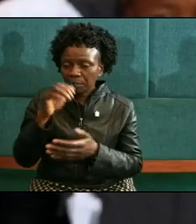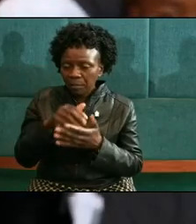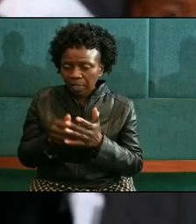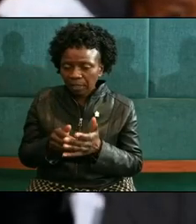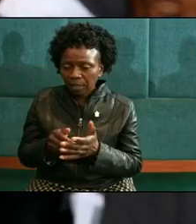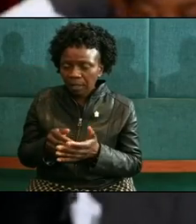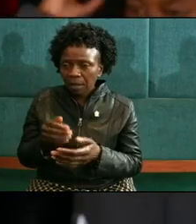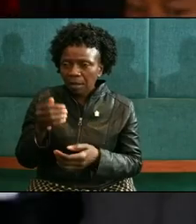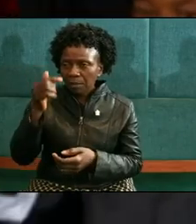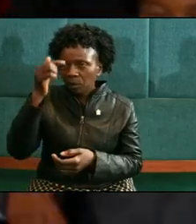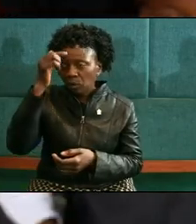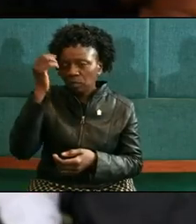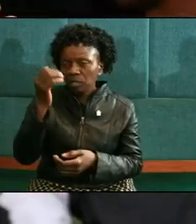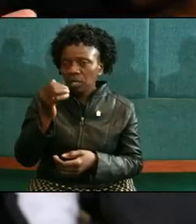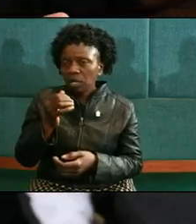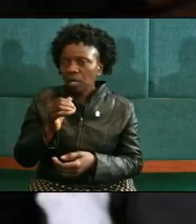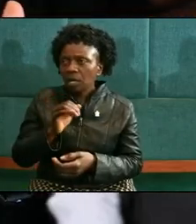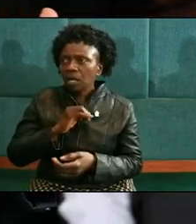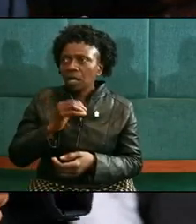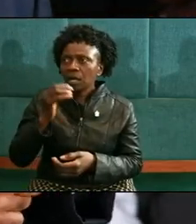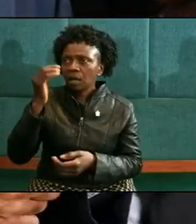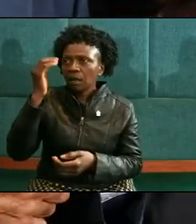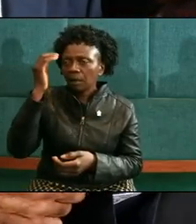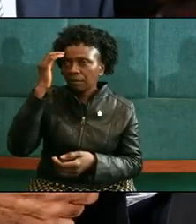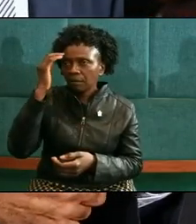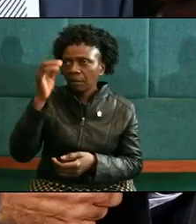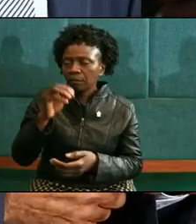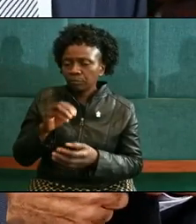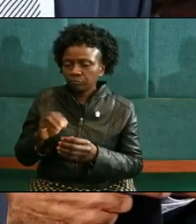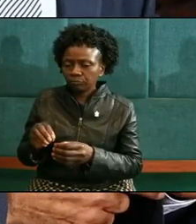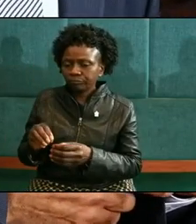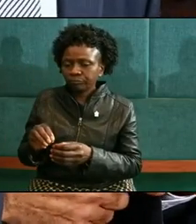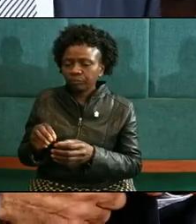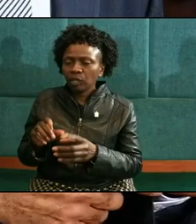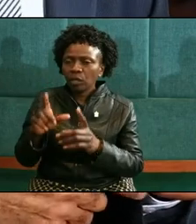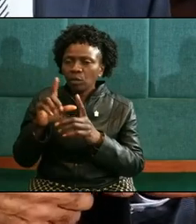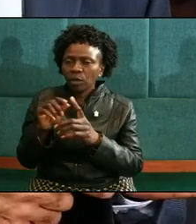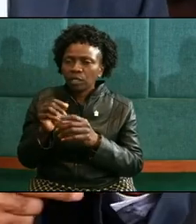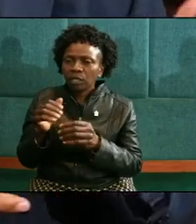because I have a picture on my phone in my WhatsApp.